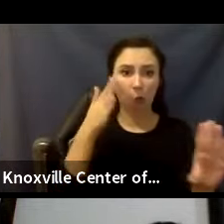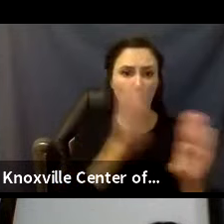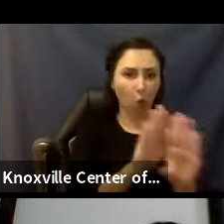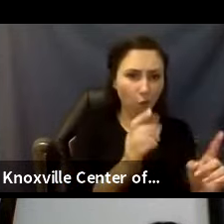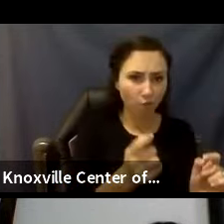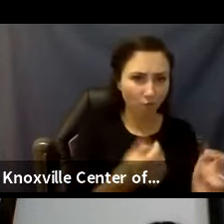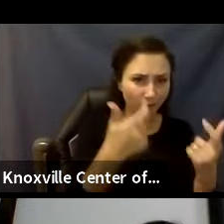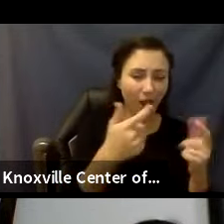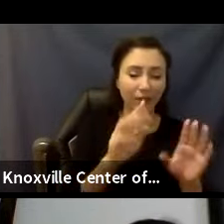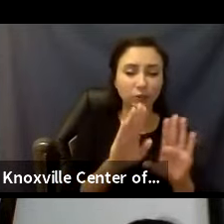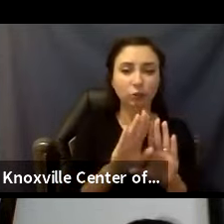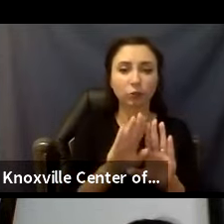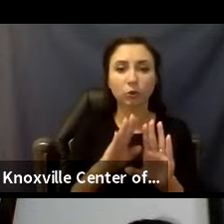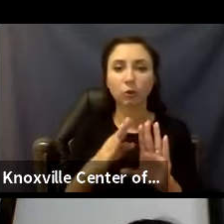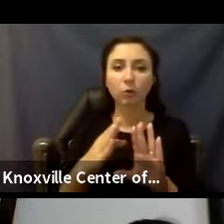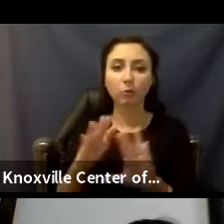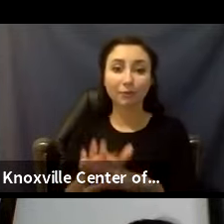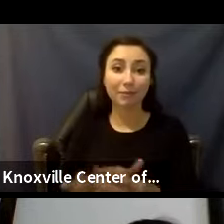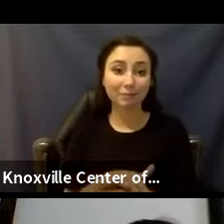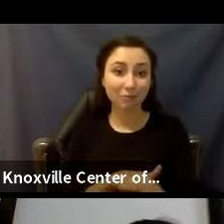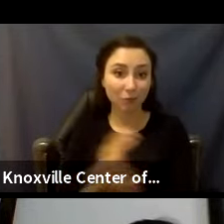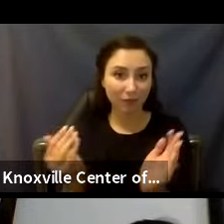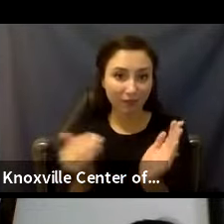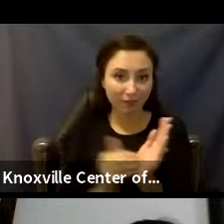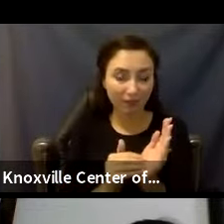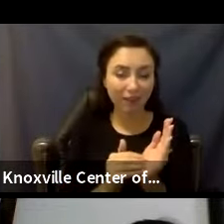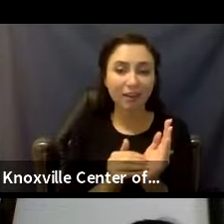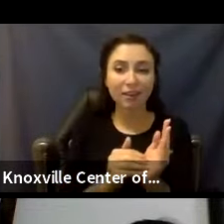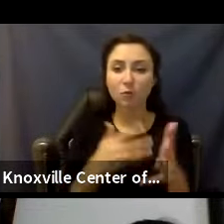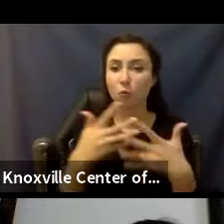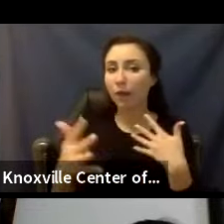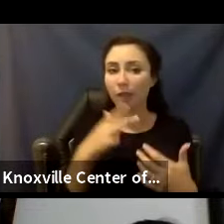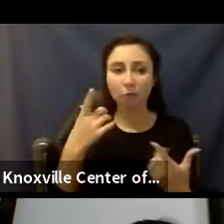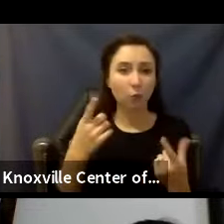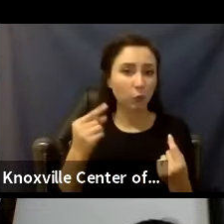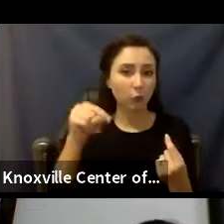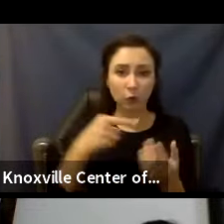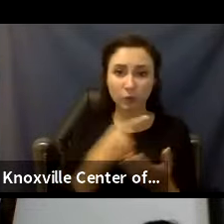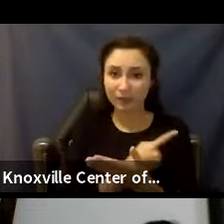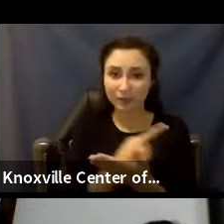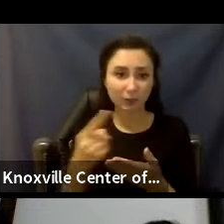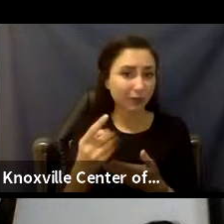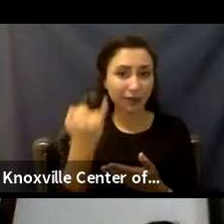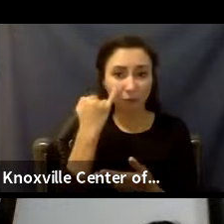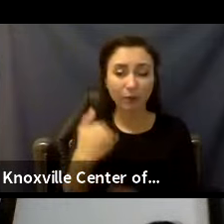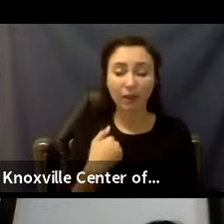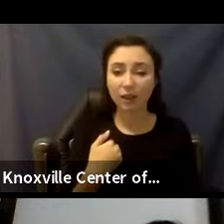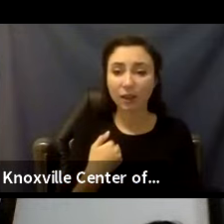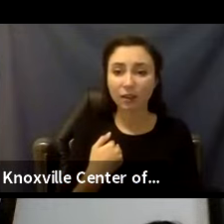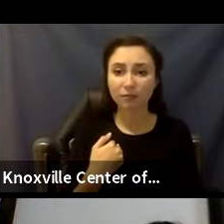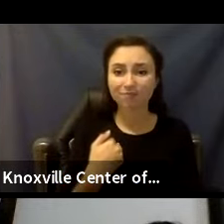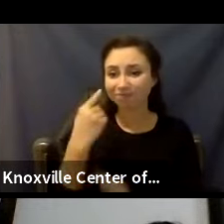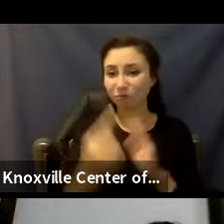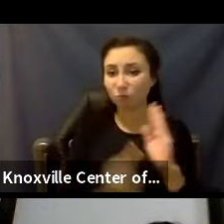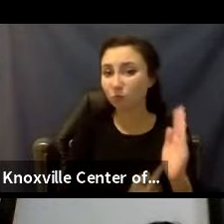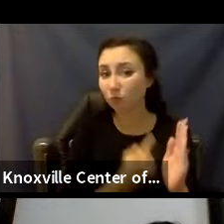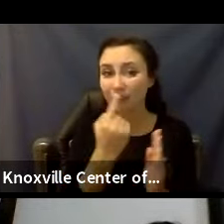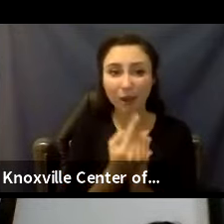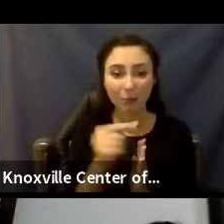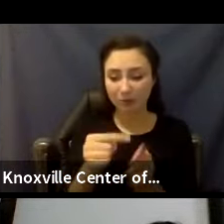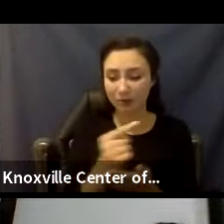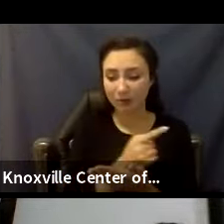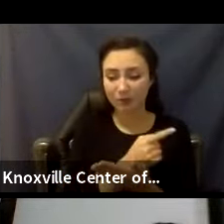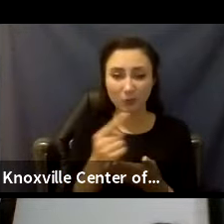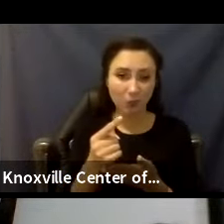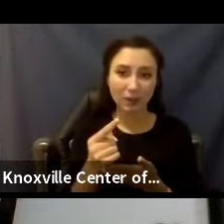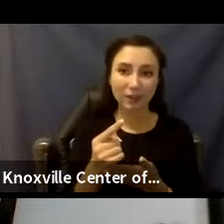And so, whatever we do this week, if we give it a 2-week time, if we give an hour this week, and